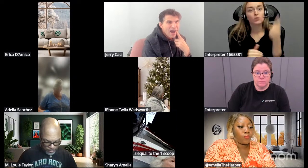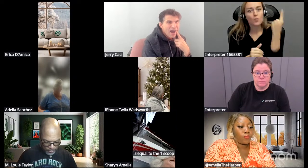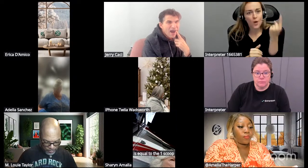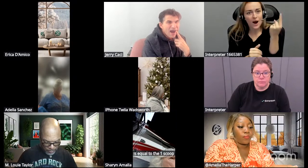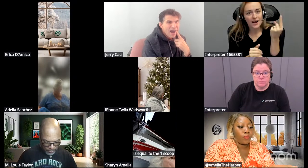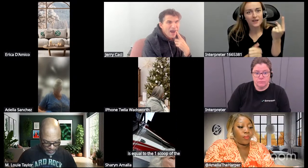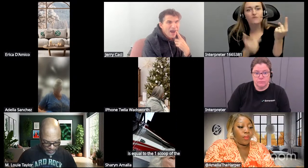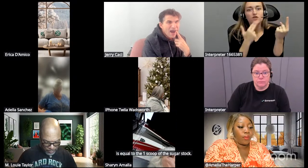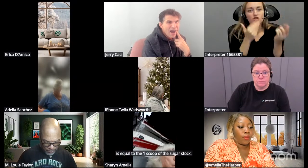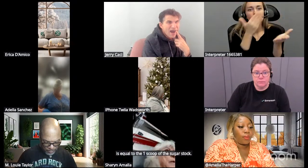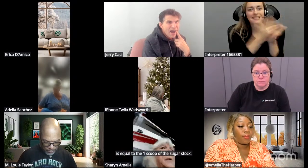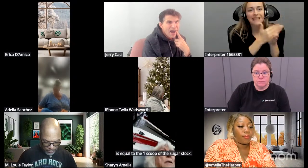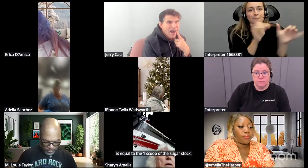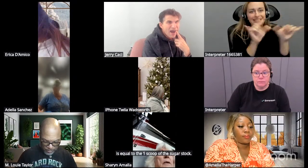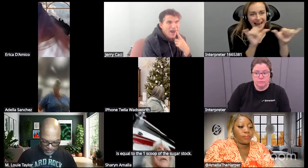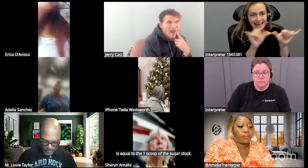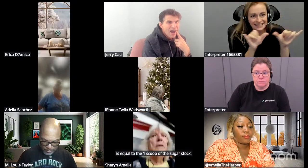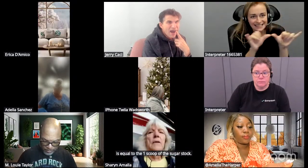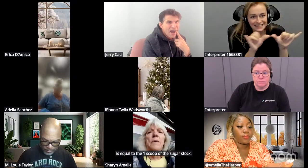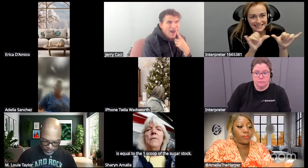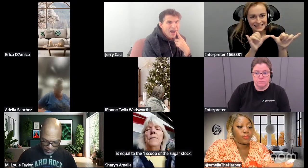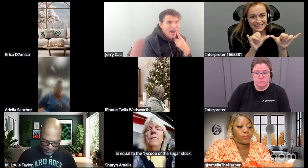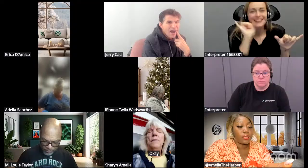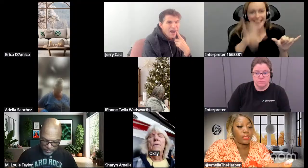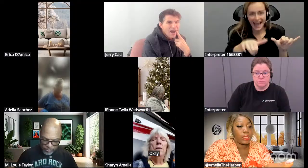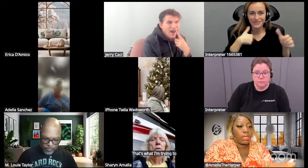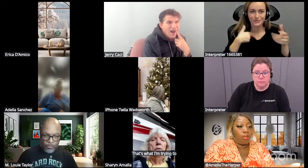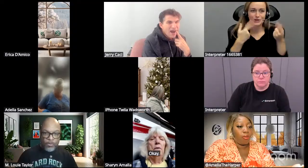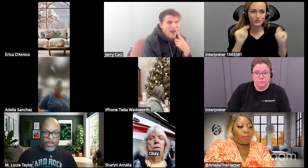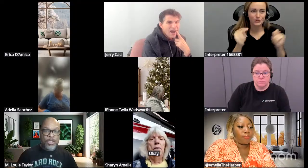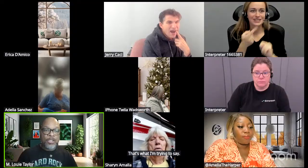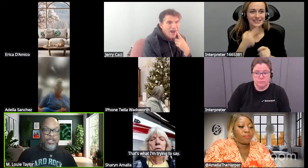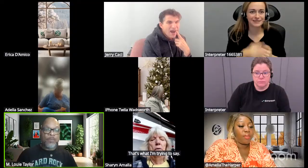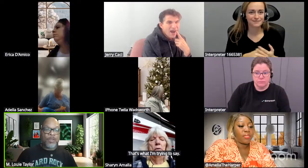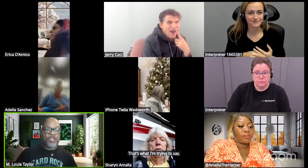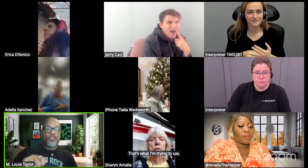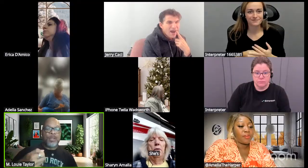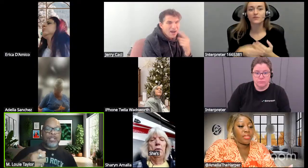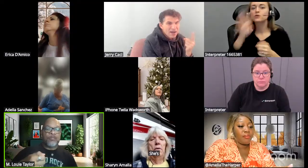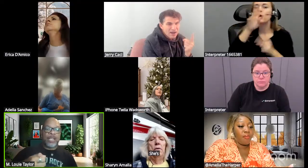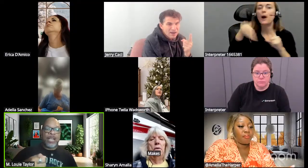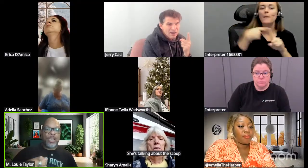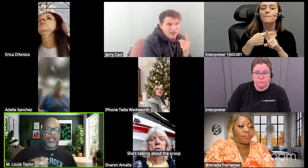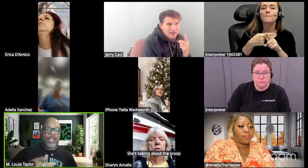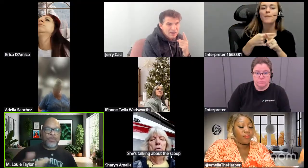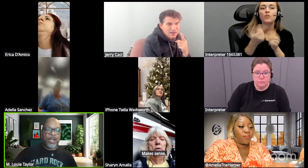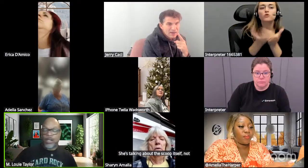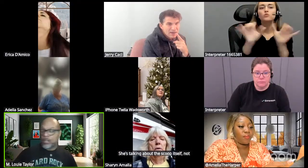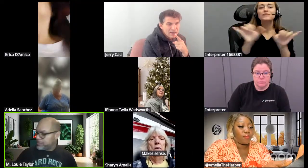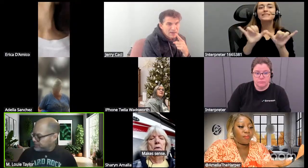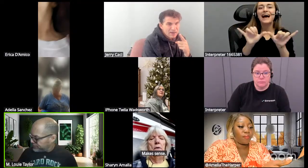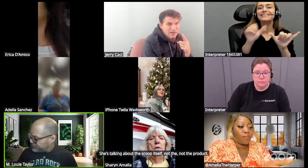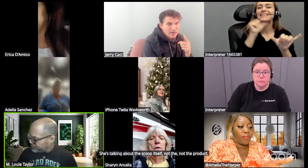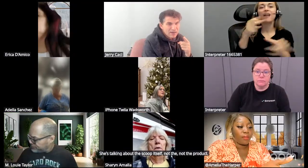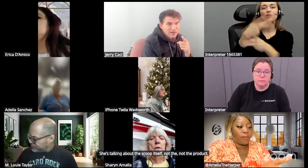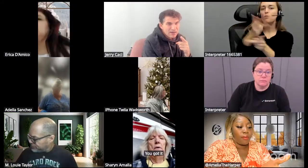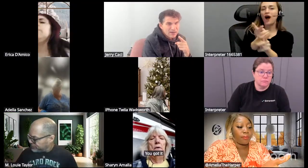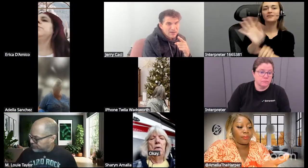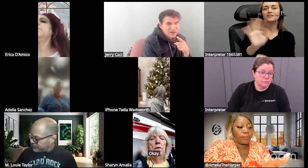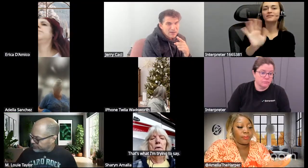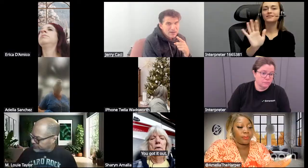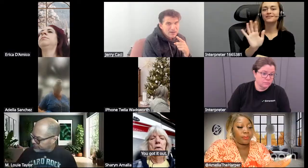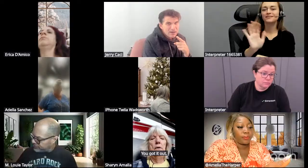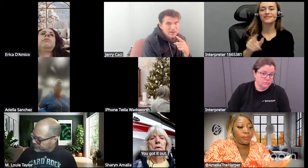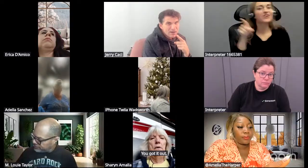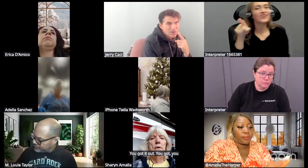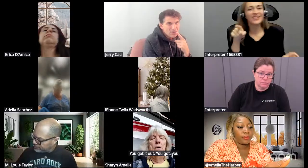sugar stop. That's what I'm trying to say. She's talking Makes about the sense, scoop Sandy. itself, not You the got it product. out. You got